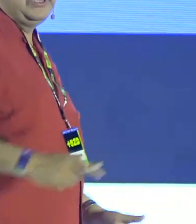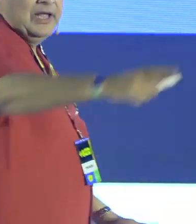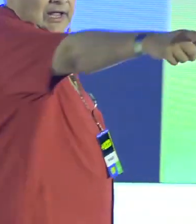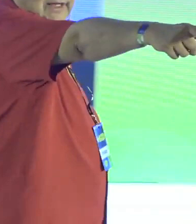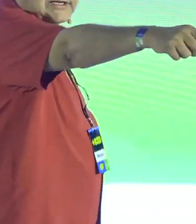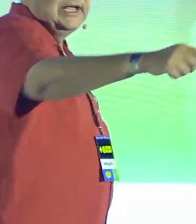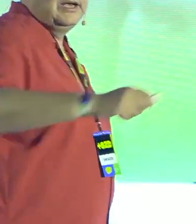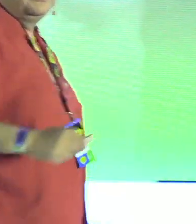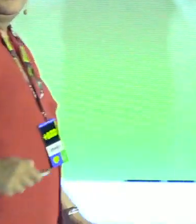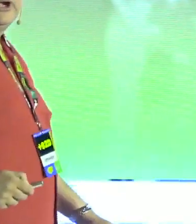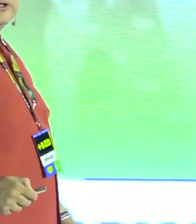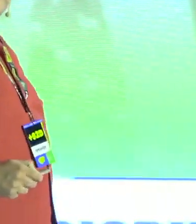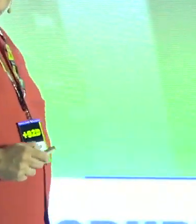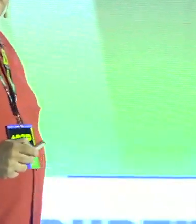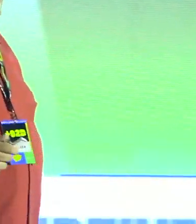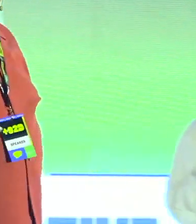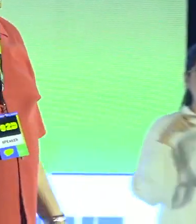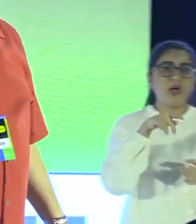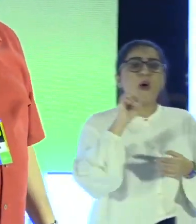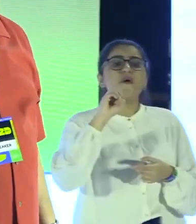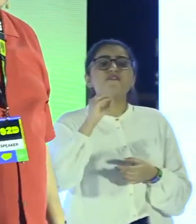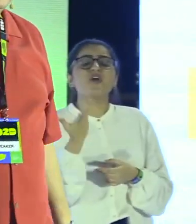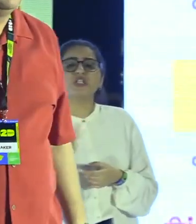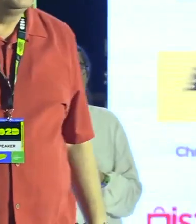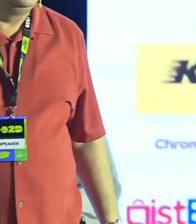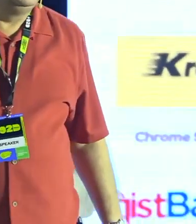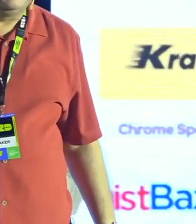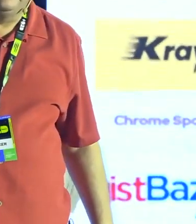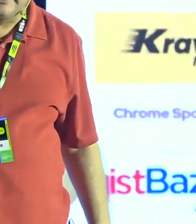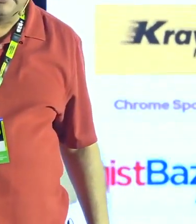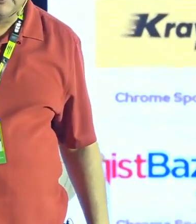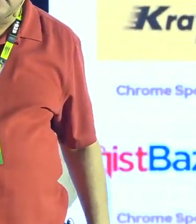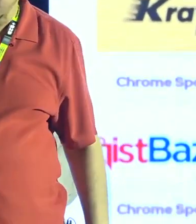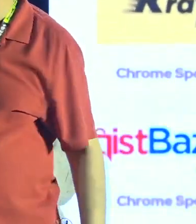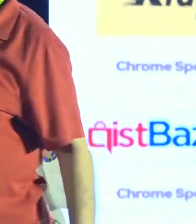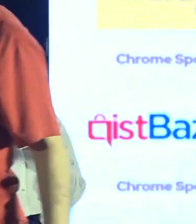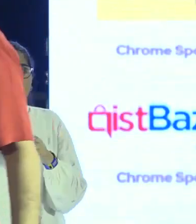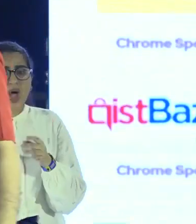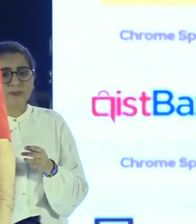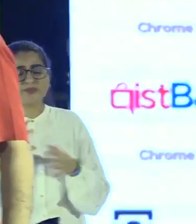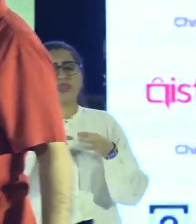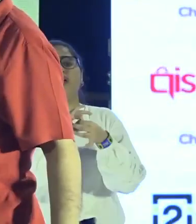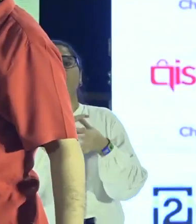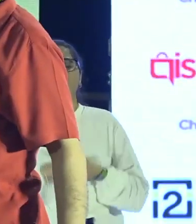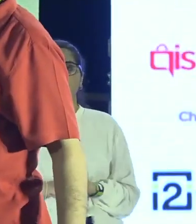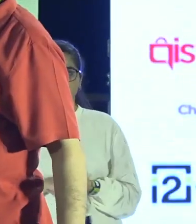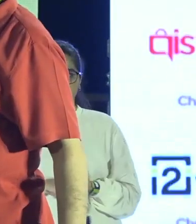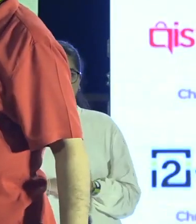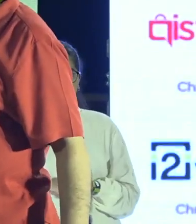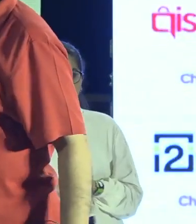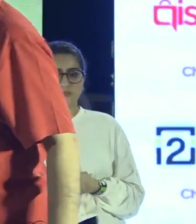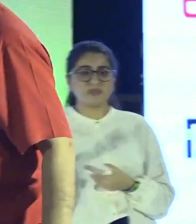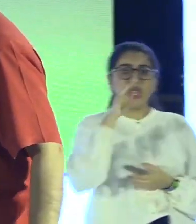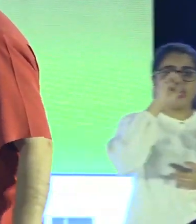change jati. And that's again because of the empowerment of women, because they become decision makers. Nepal,